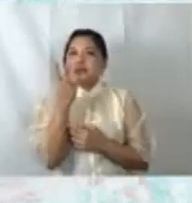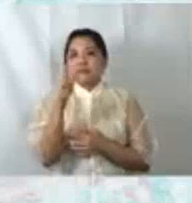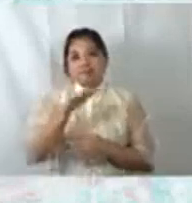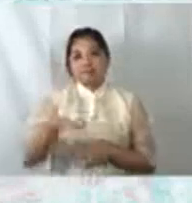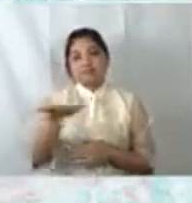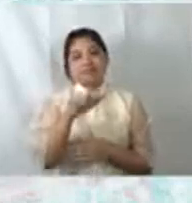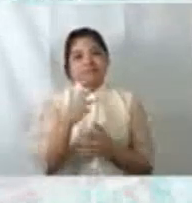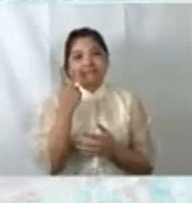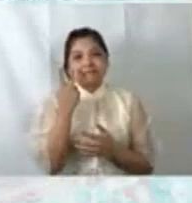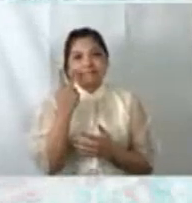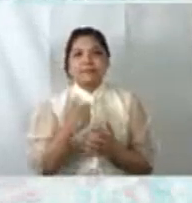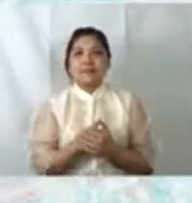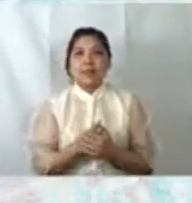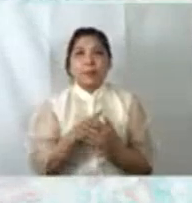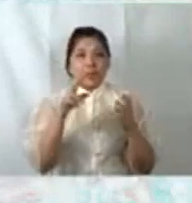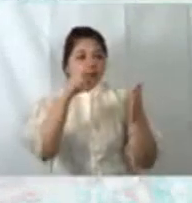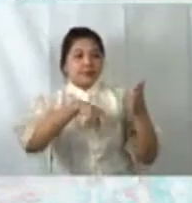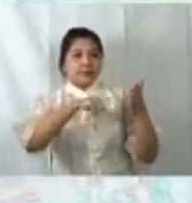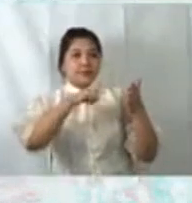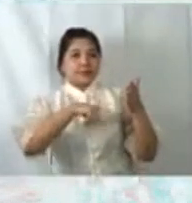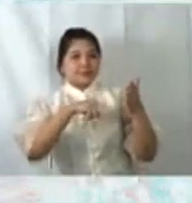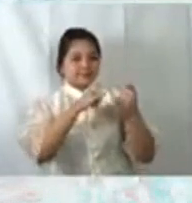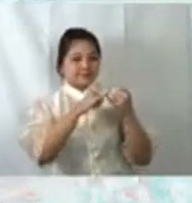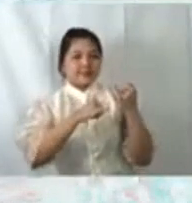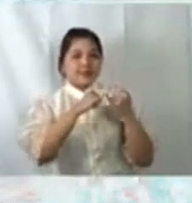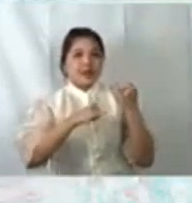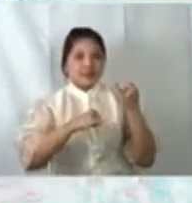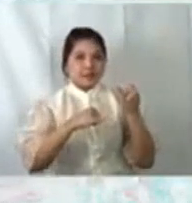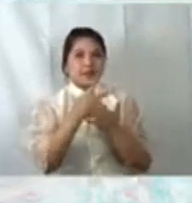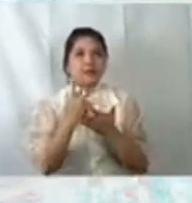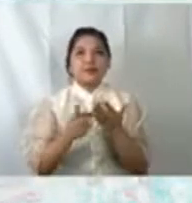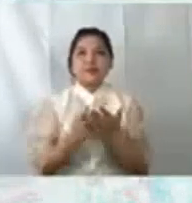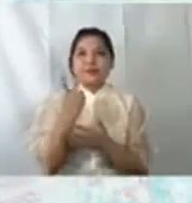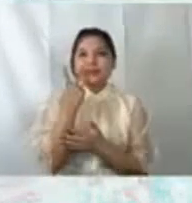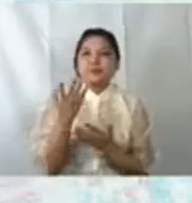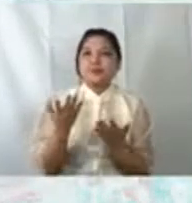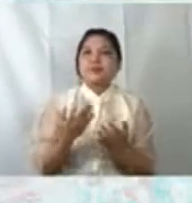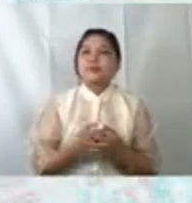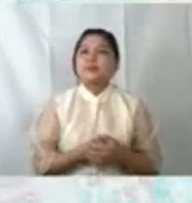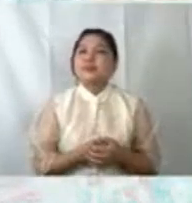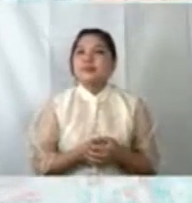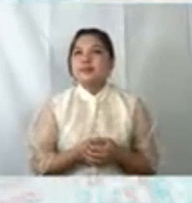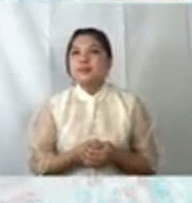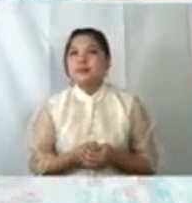Ha? Babasahin natin yung bandang huli. Ito po. Ha?